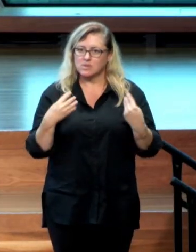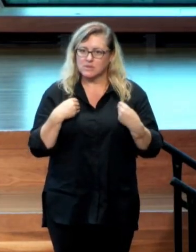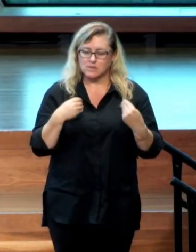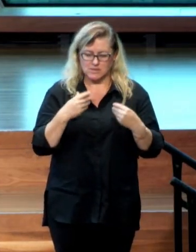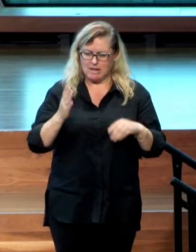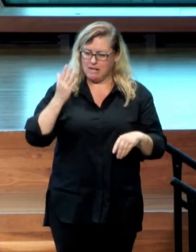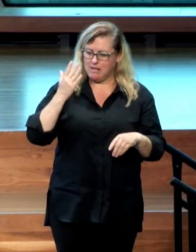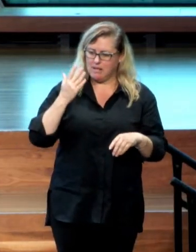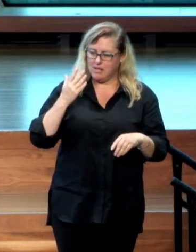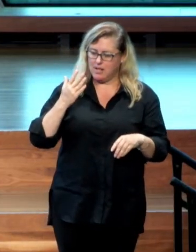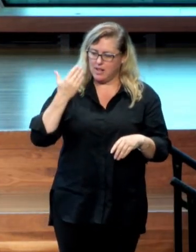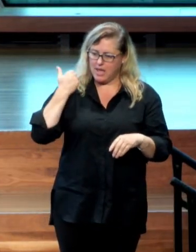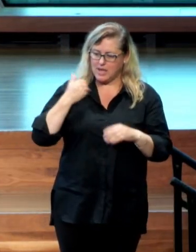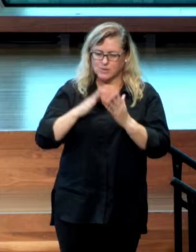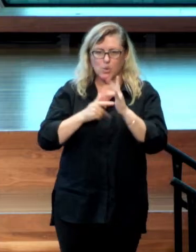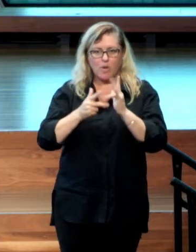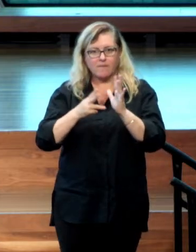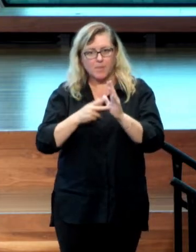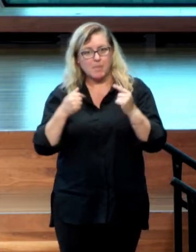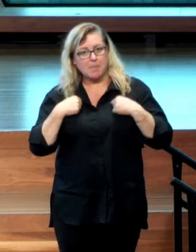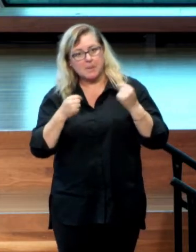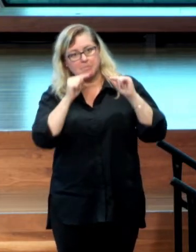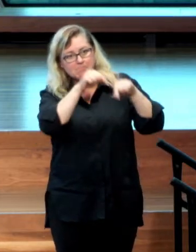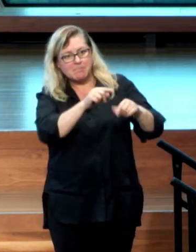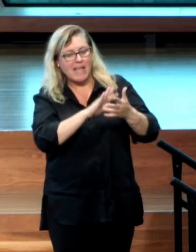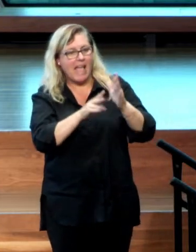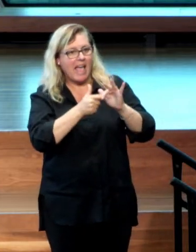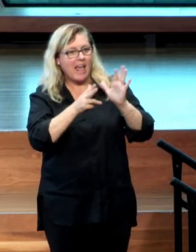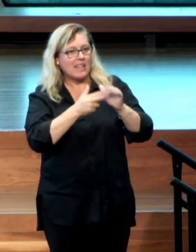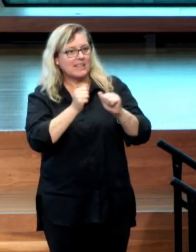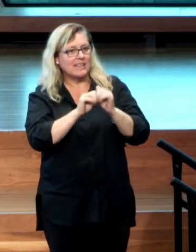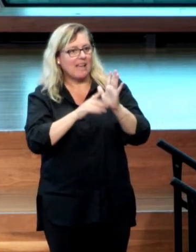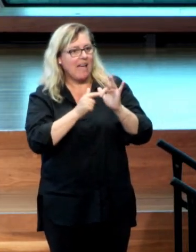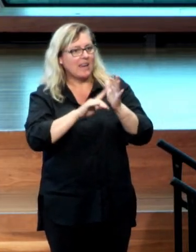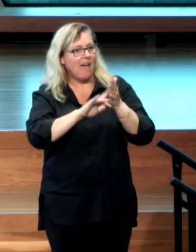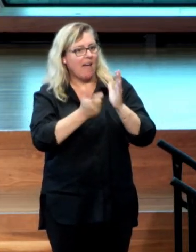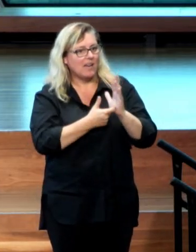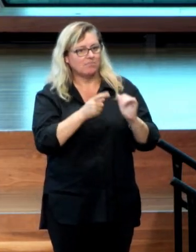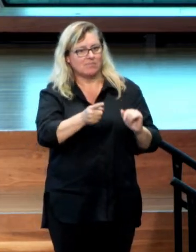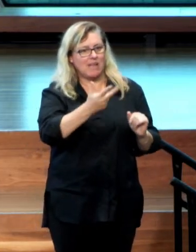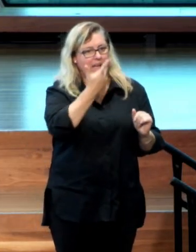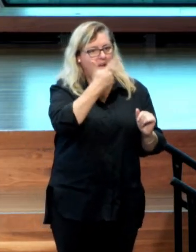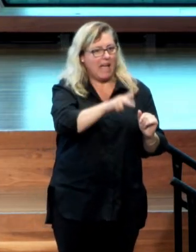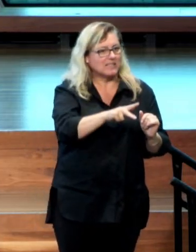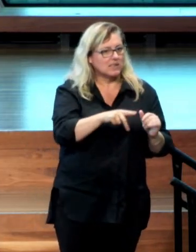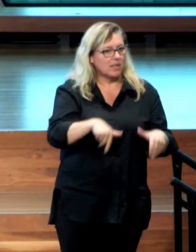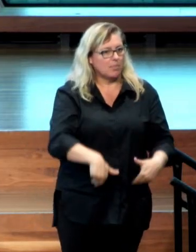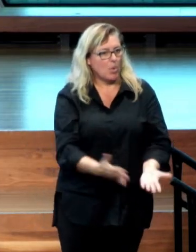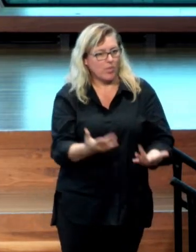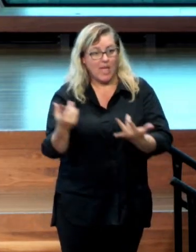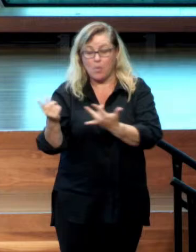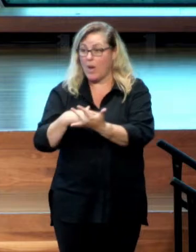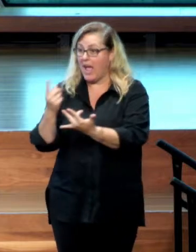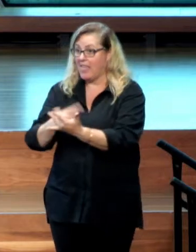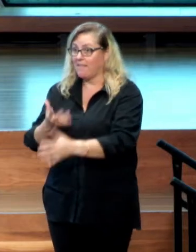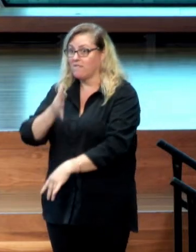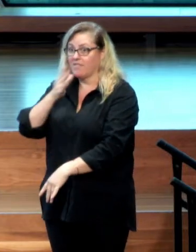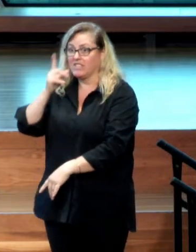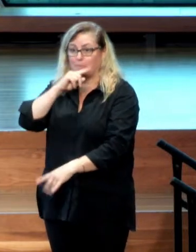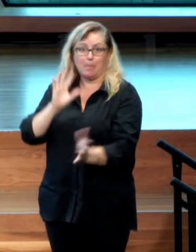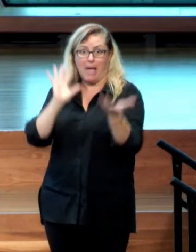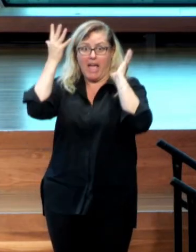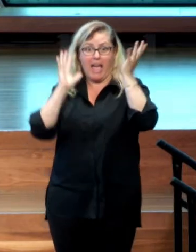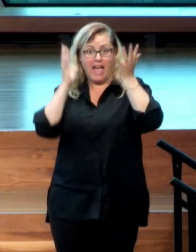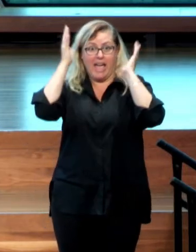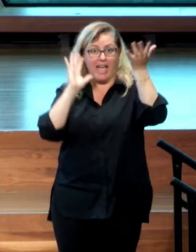I was thrilled to be at the Wheeler Centre celebrating Helen Garner's 80th birthday, alongside 500 other squealing fans who were just as excited as